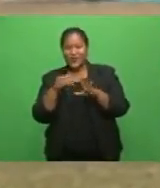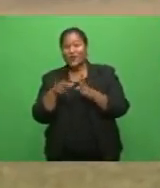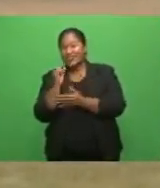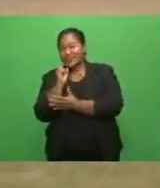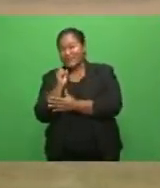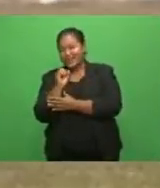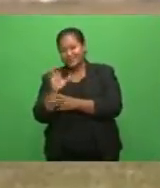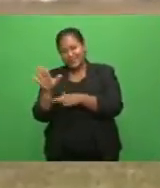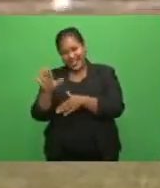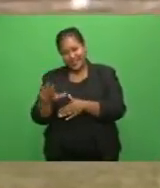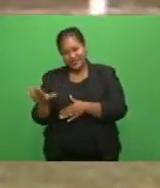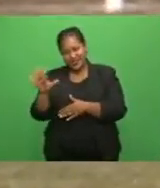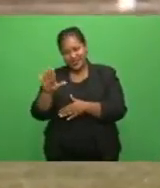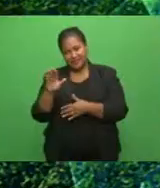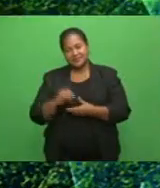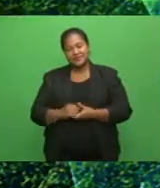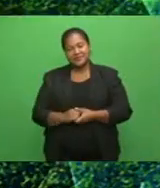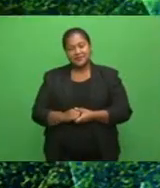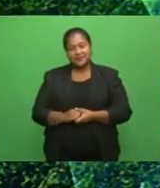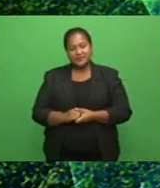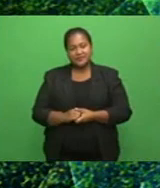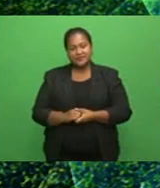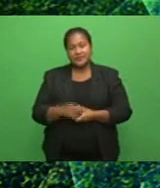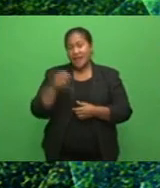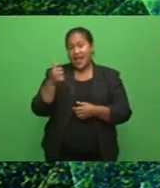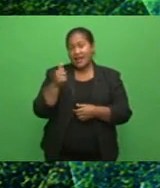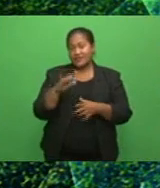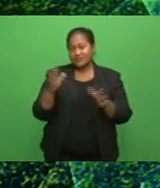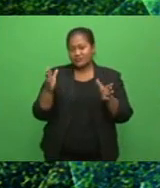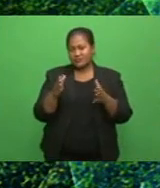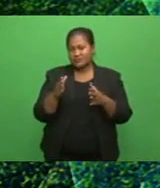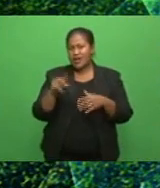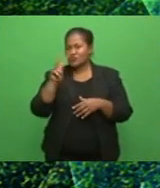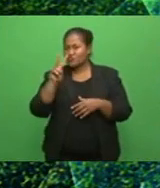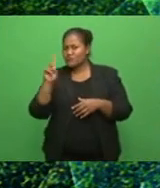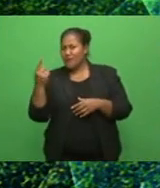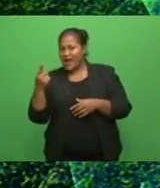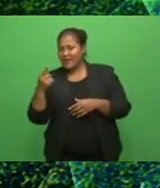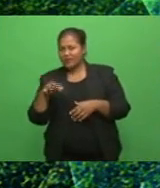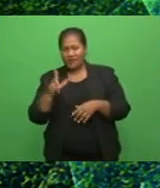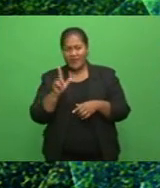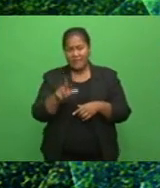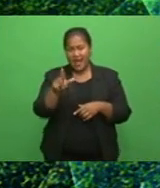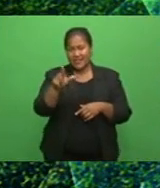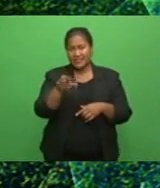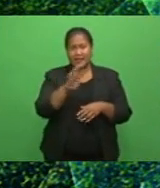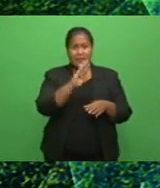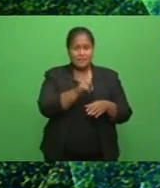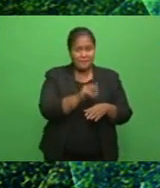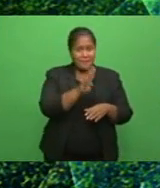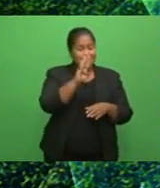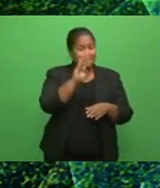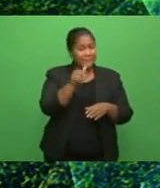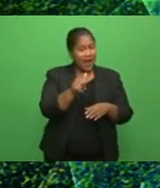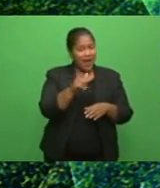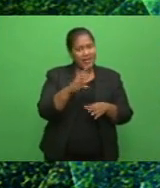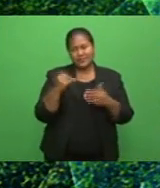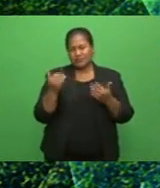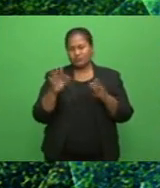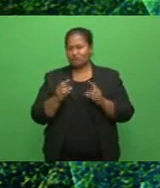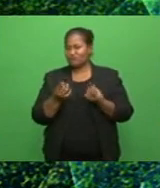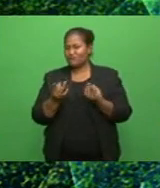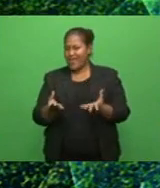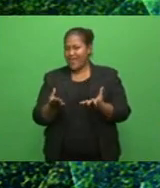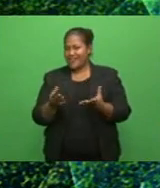Dama, FBC Sports. After a narrow 2-1 win over Lambasa last week, Mba football is raring to go